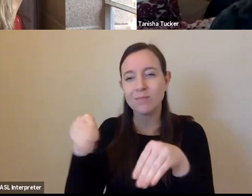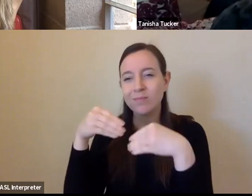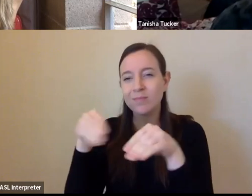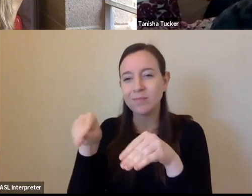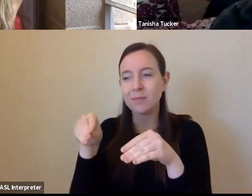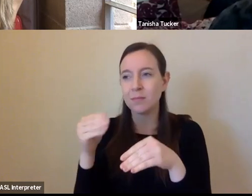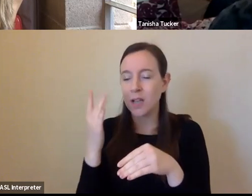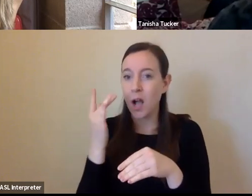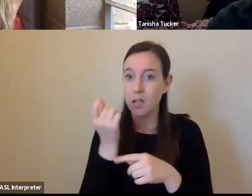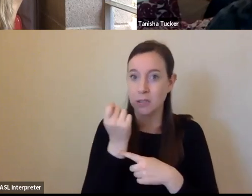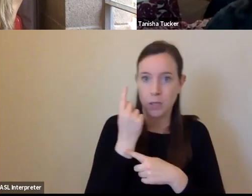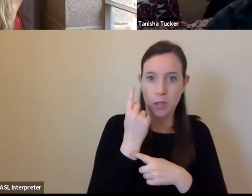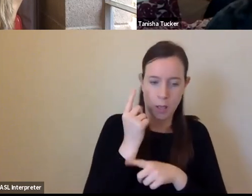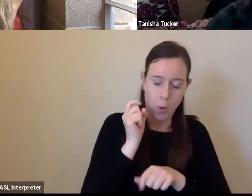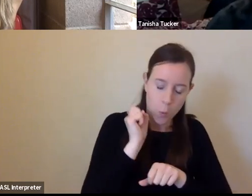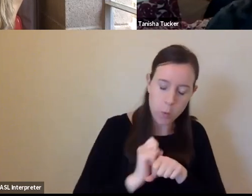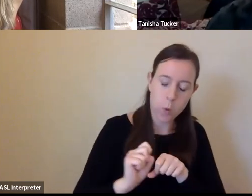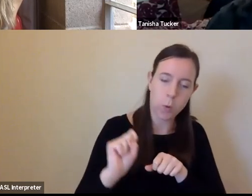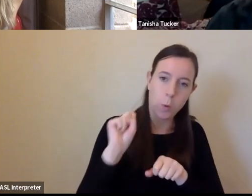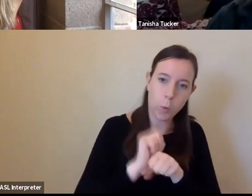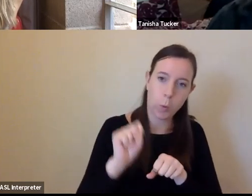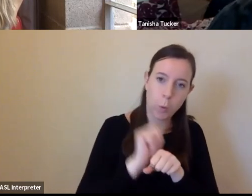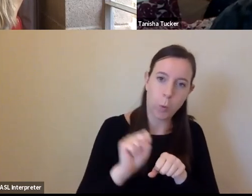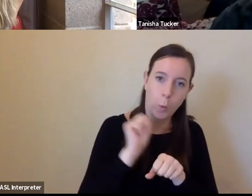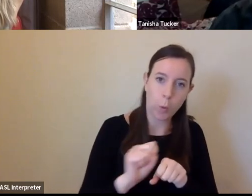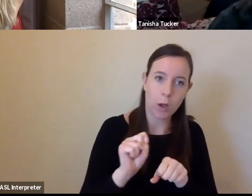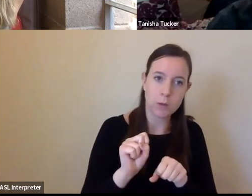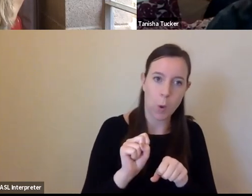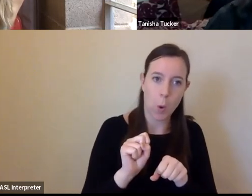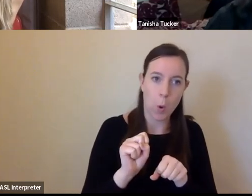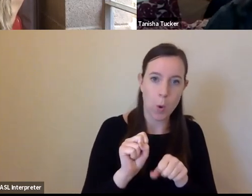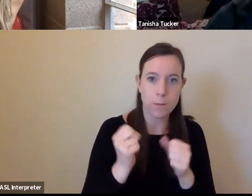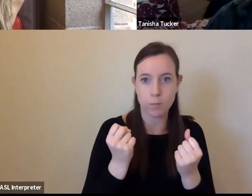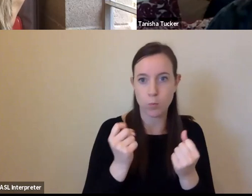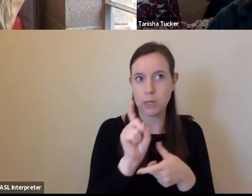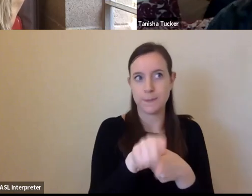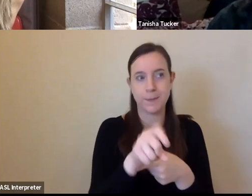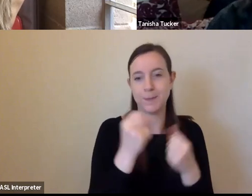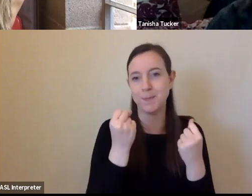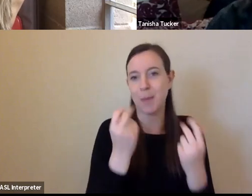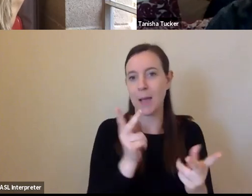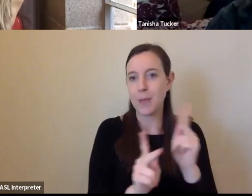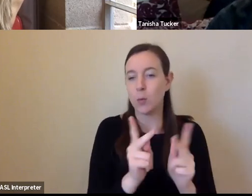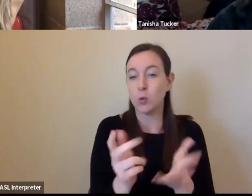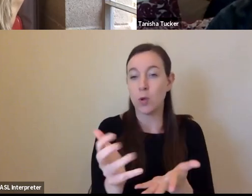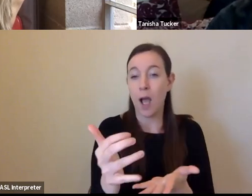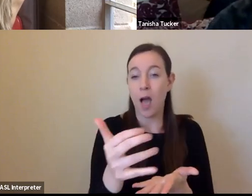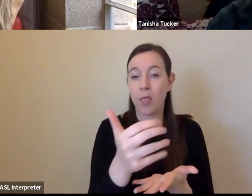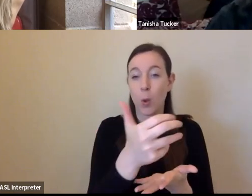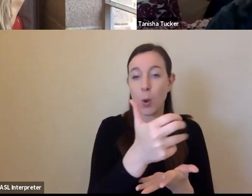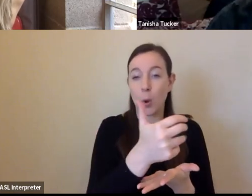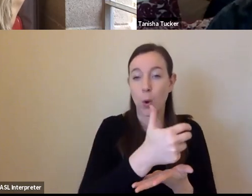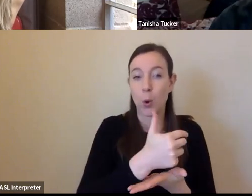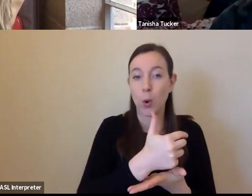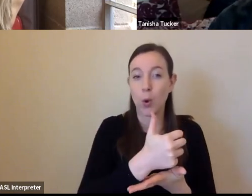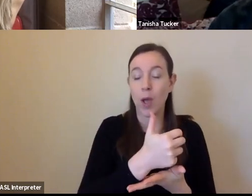small. A lot of times it takes a lot of people to pick what we have, what we gather, and it gets dispersed to the